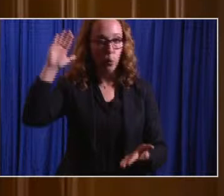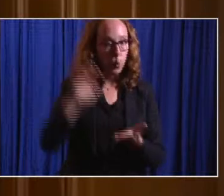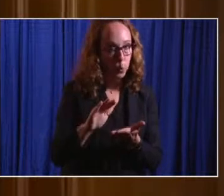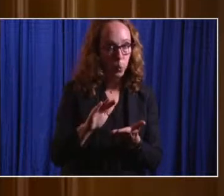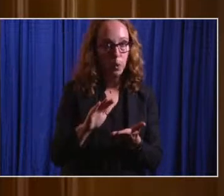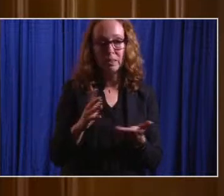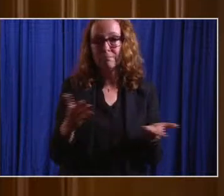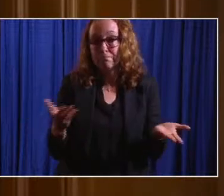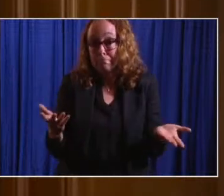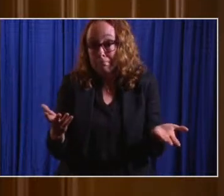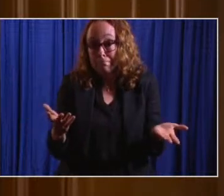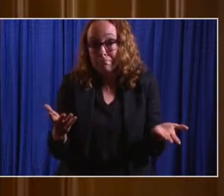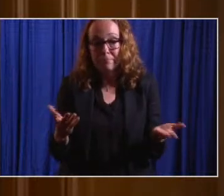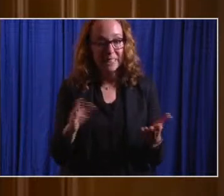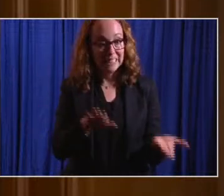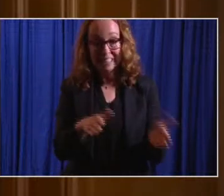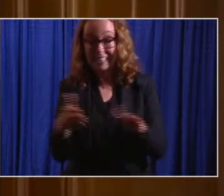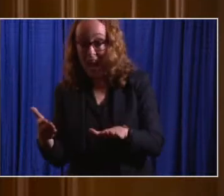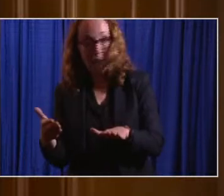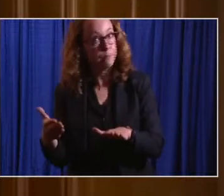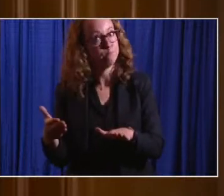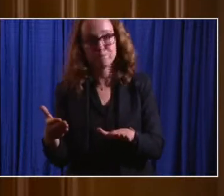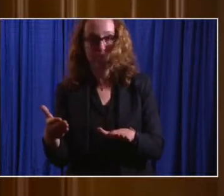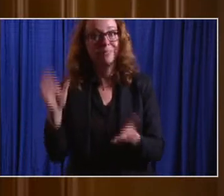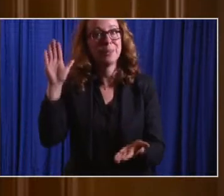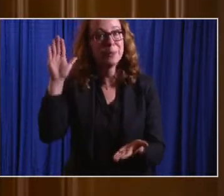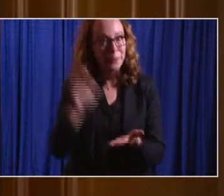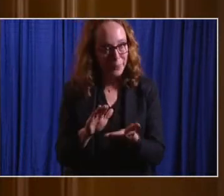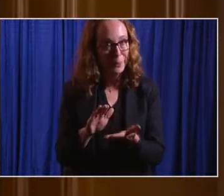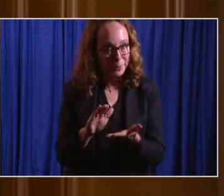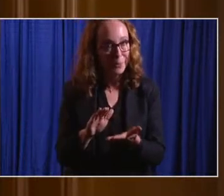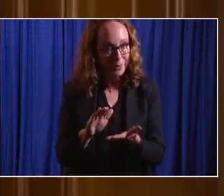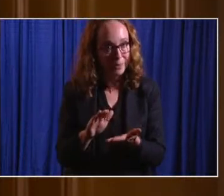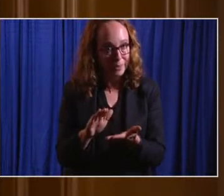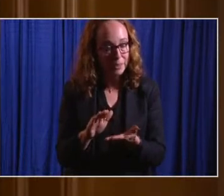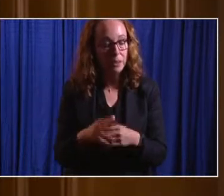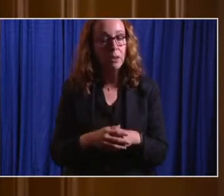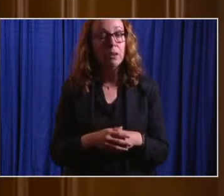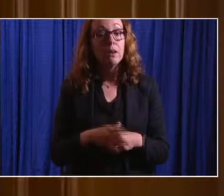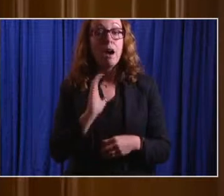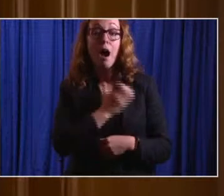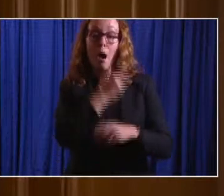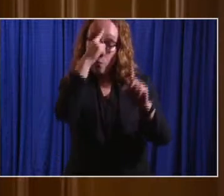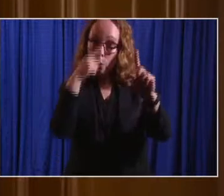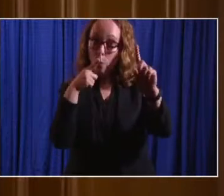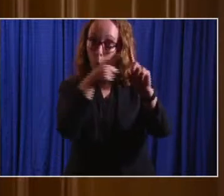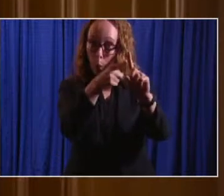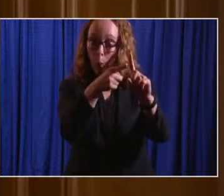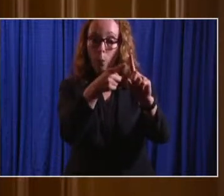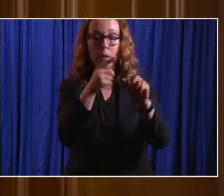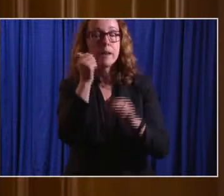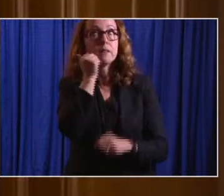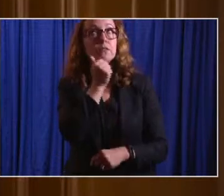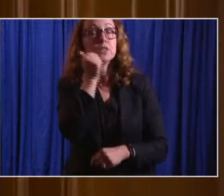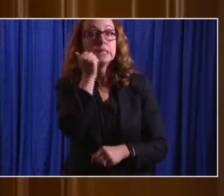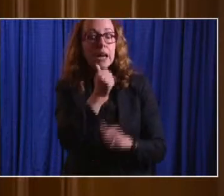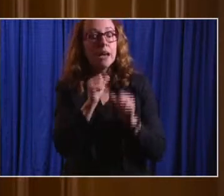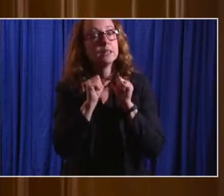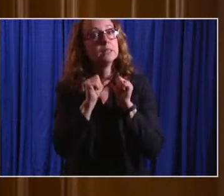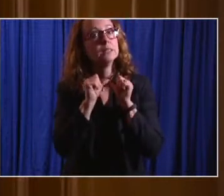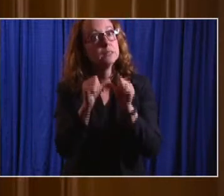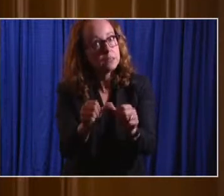the fewer people are going to die. So our goal is to continue every single day.